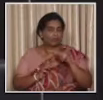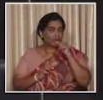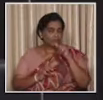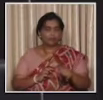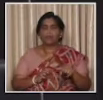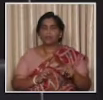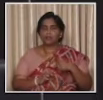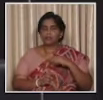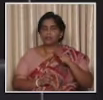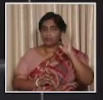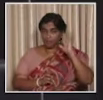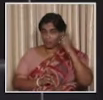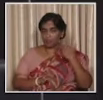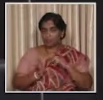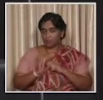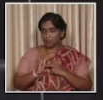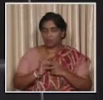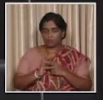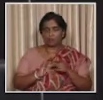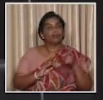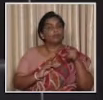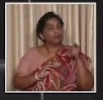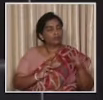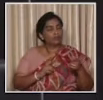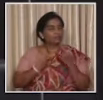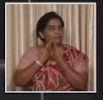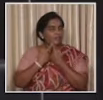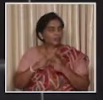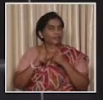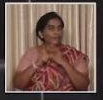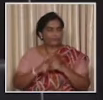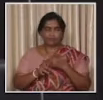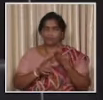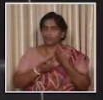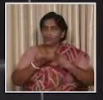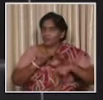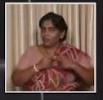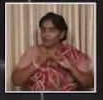use different types of treatment